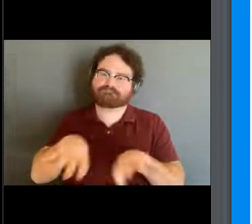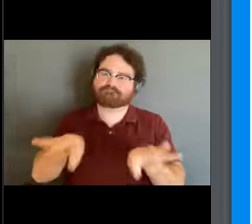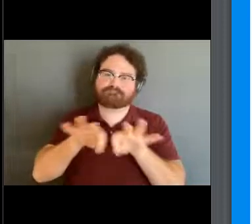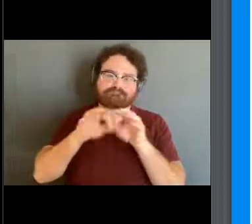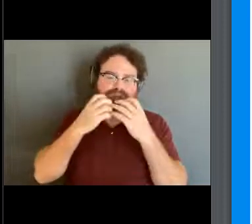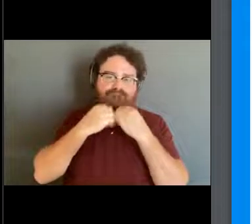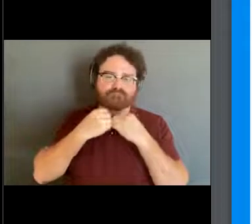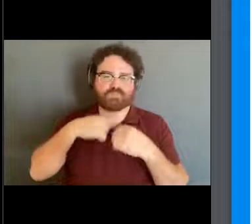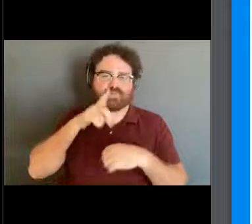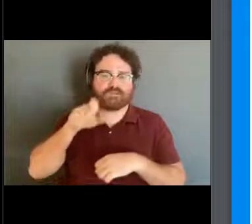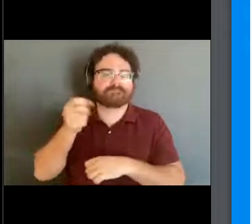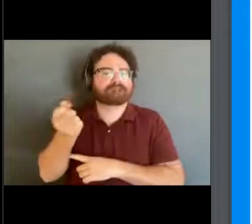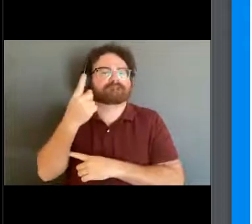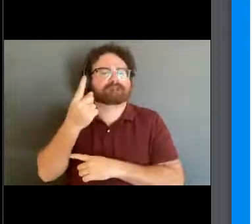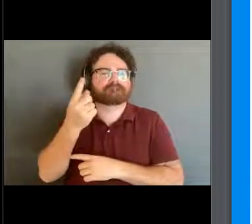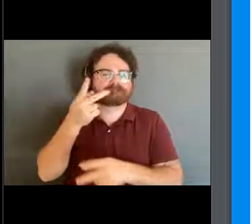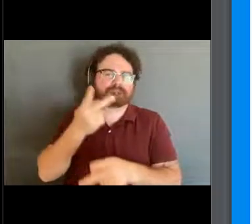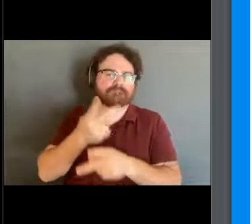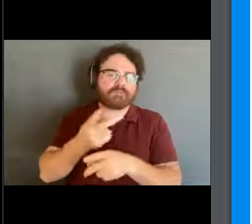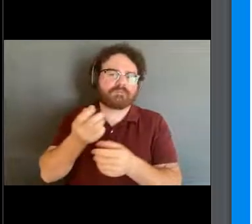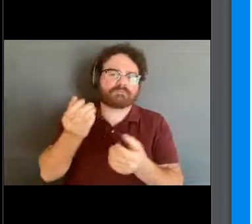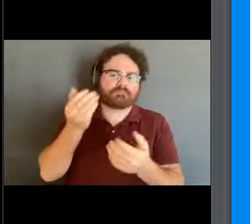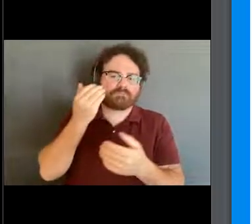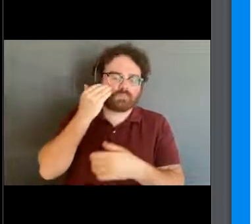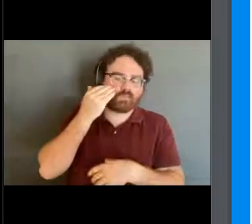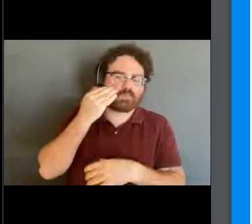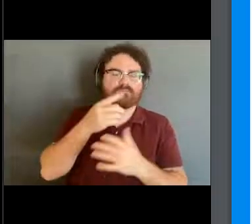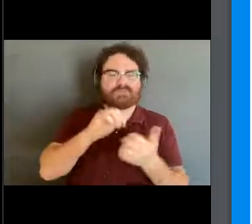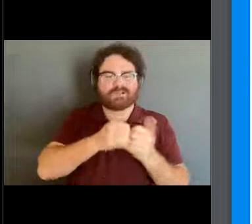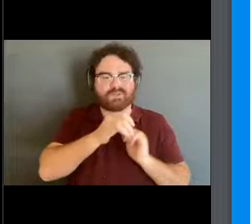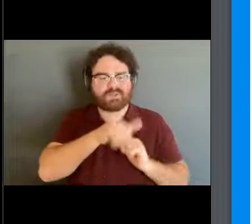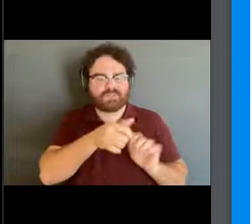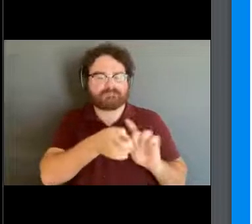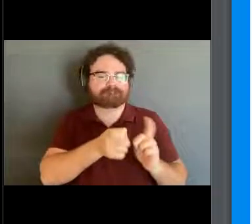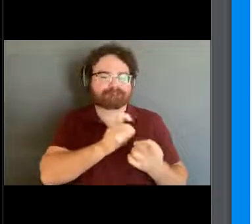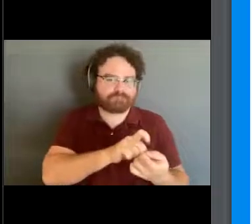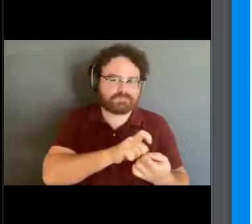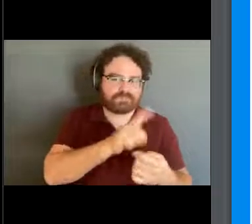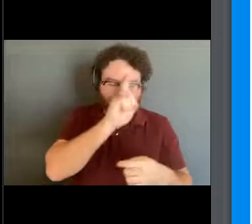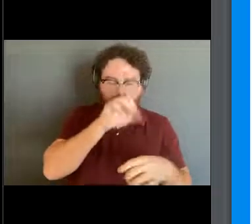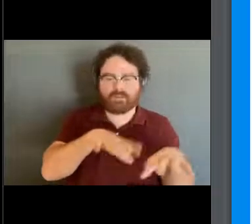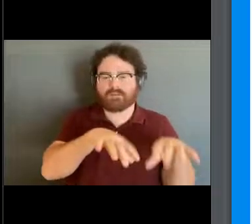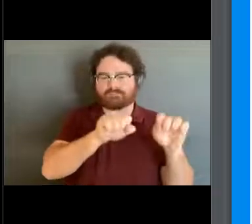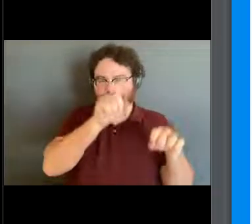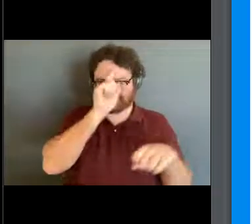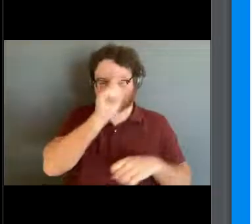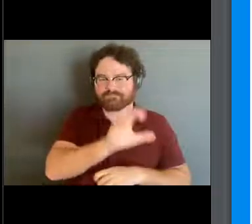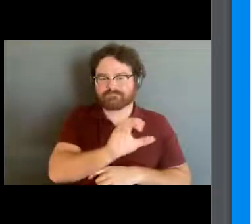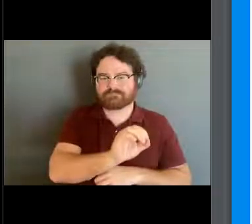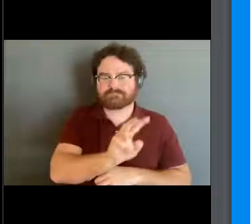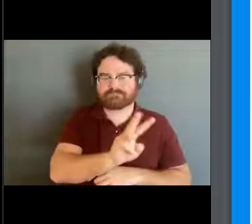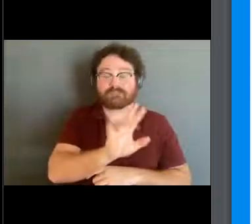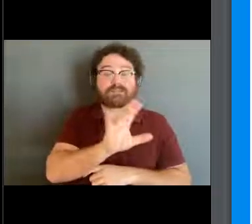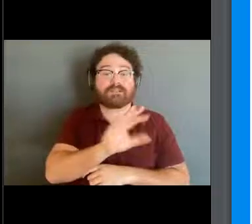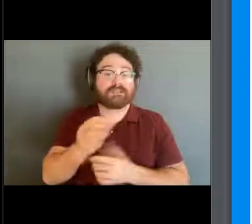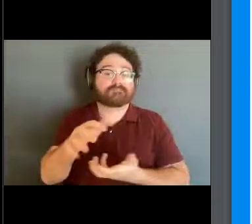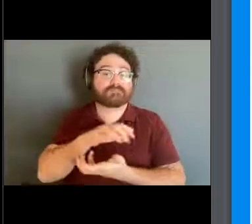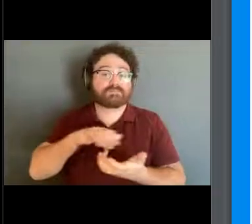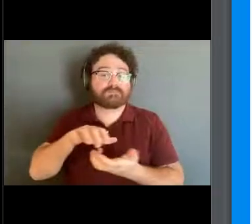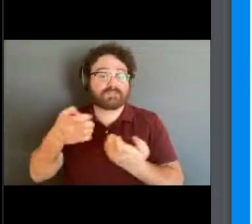are changing and that uptake of carbon dioxide. And it's only through the combined efforts of the modeling effort and